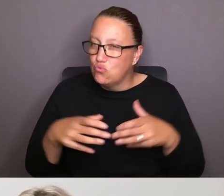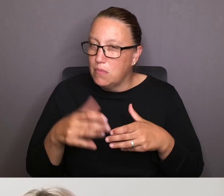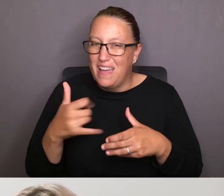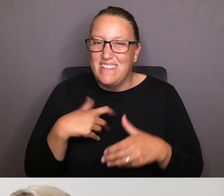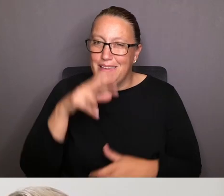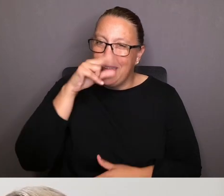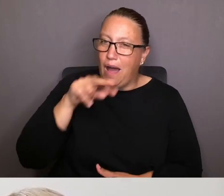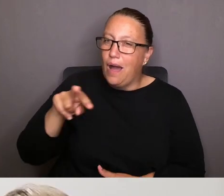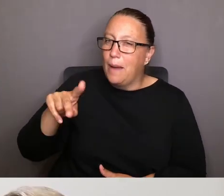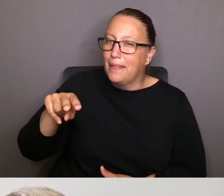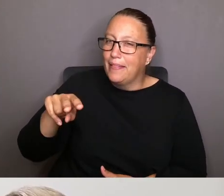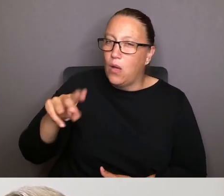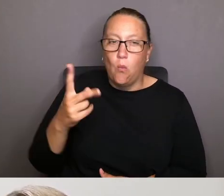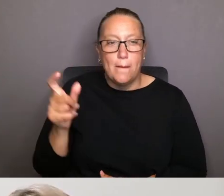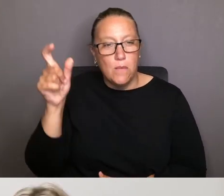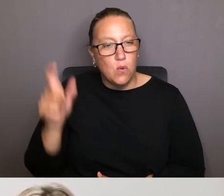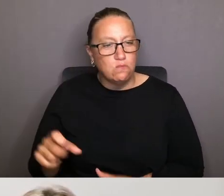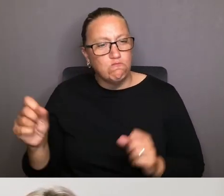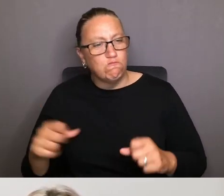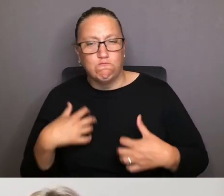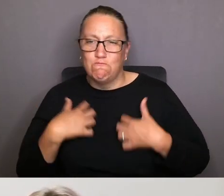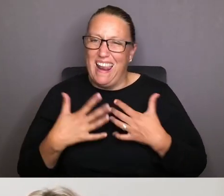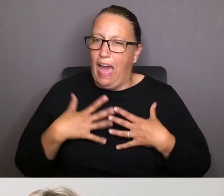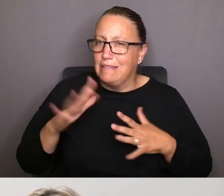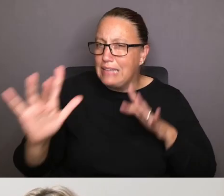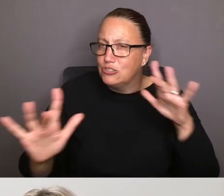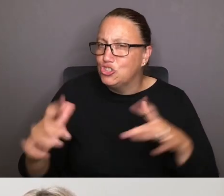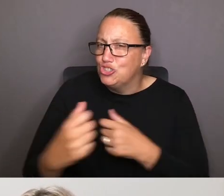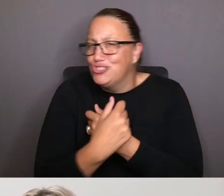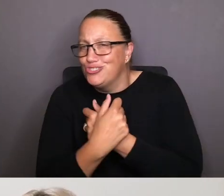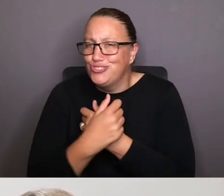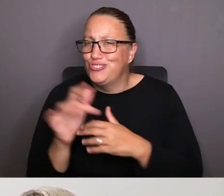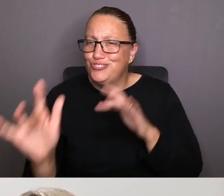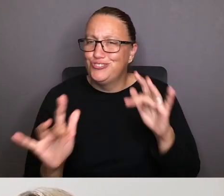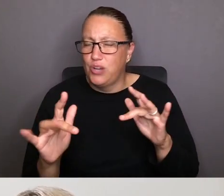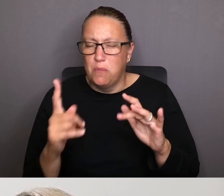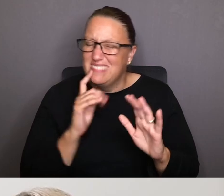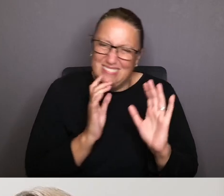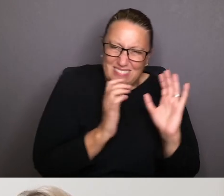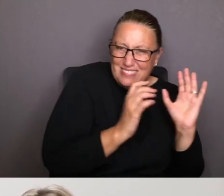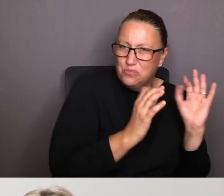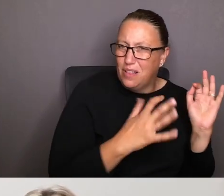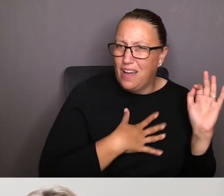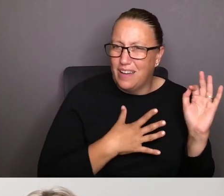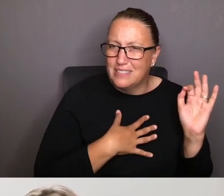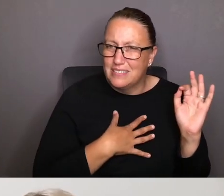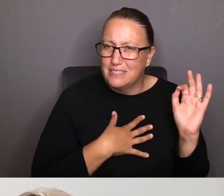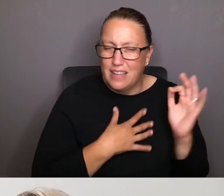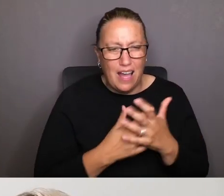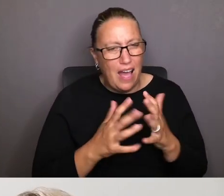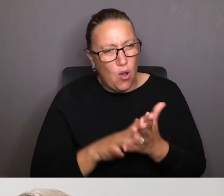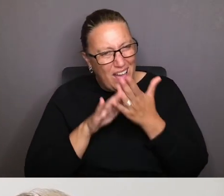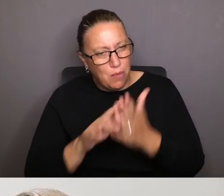person's really touchy-feely and one person's just not, how do we help that couple to communicate, to understand what